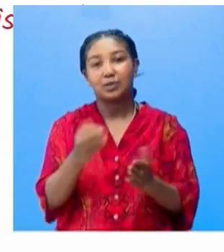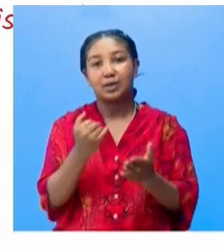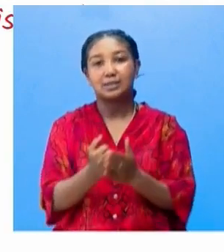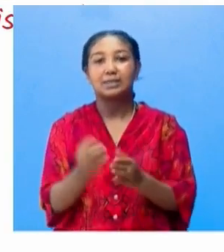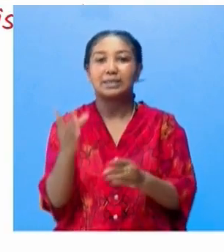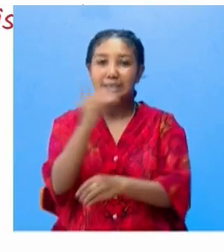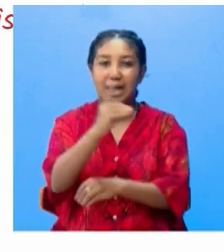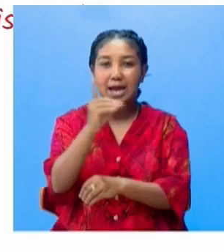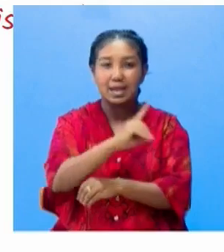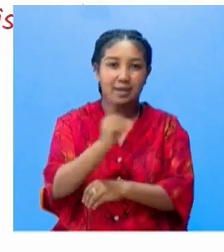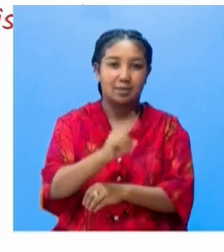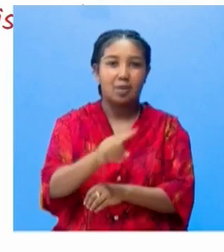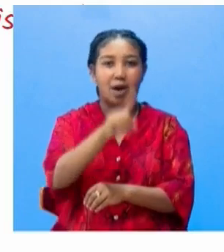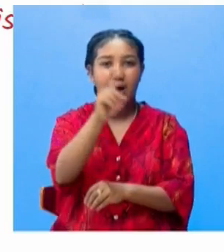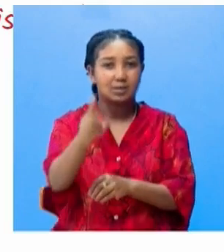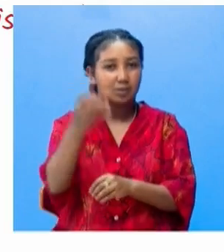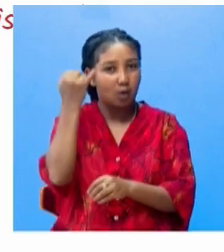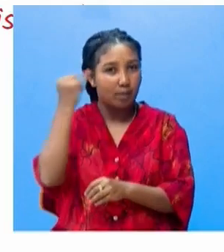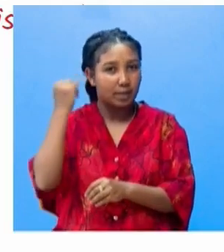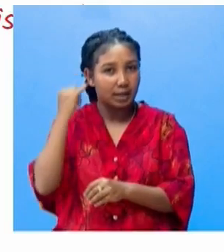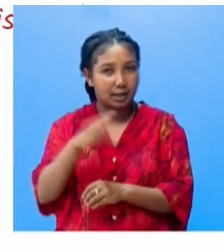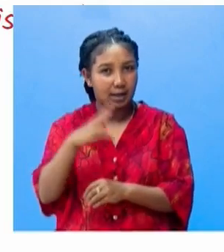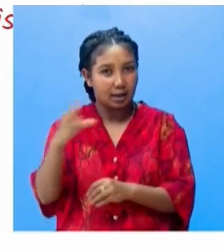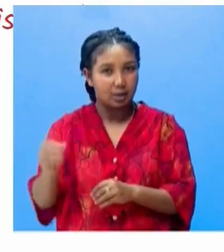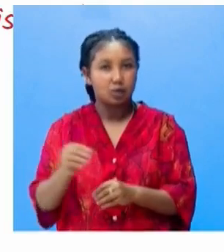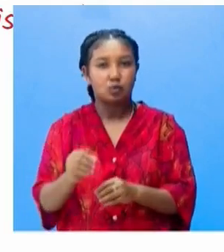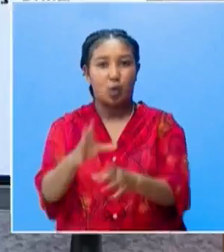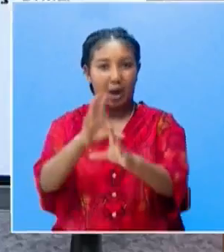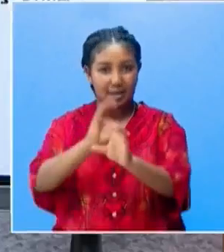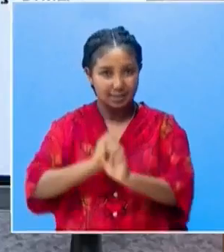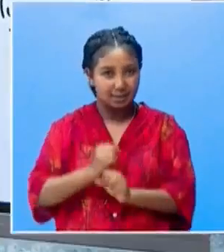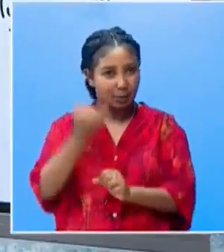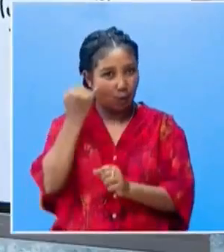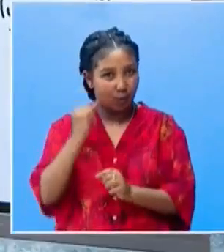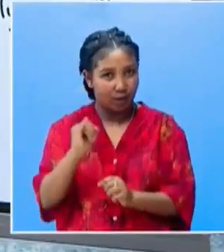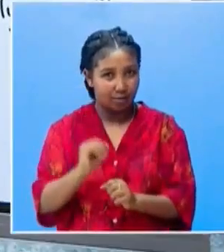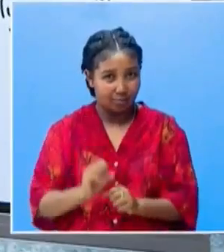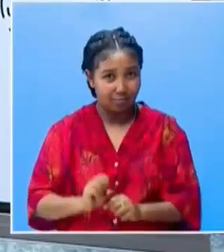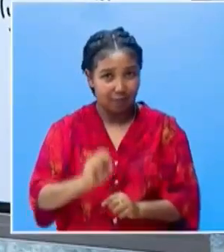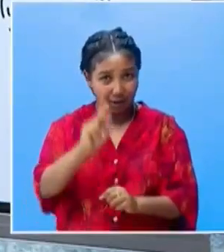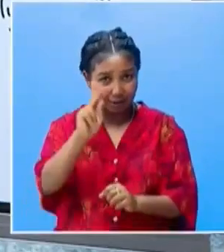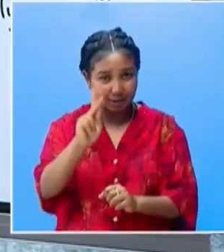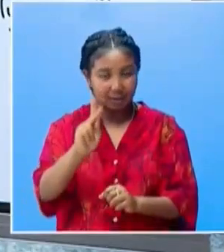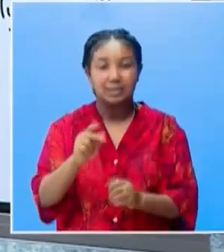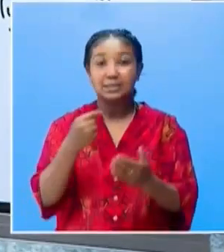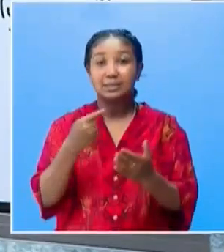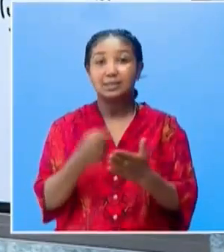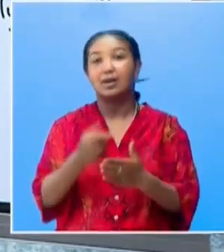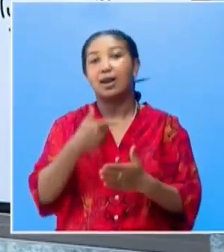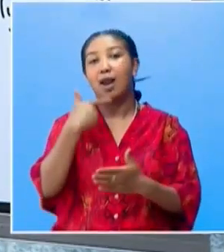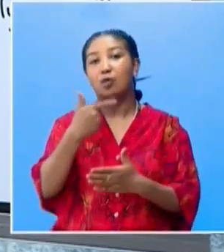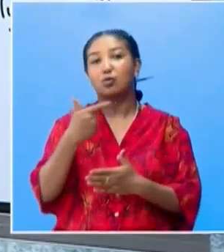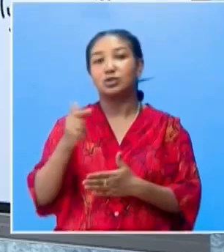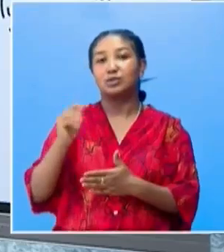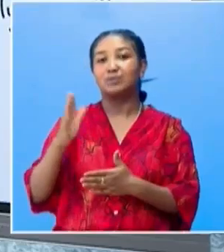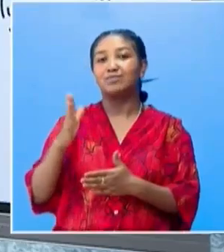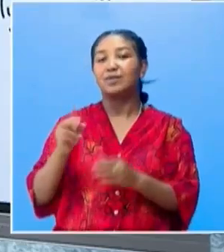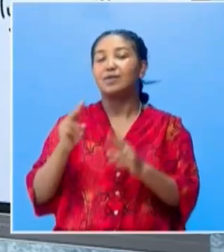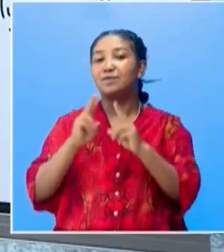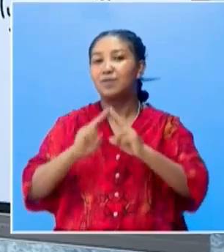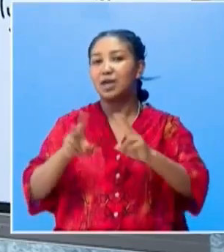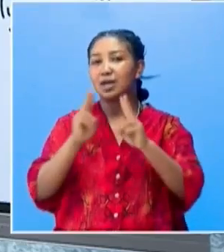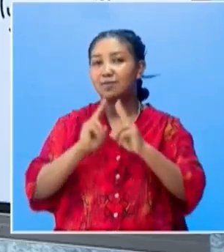daily activity to ask for an opinion and to accept an opinion. Yes? And these language items are